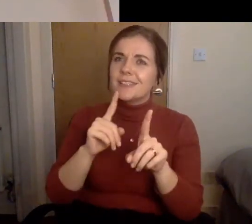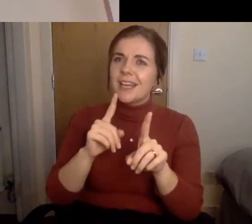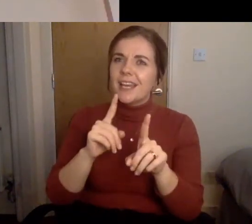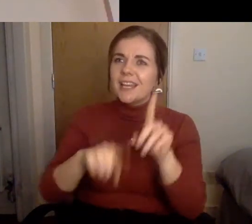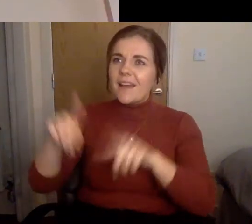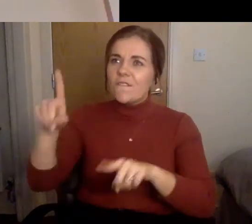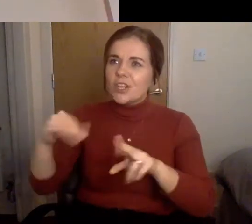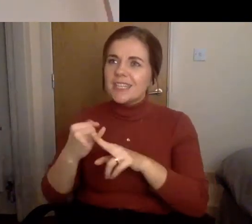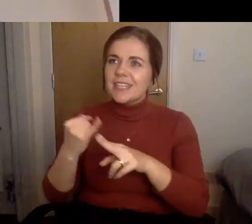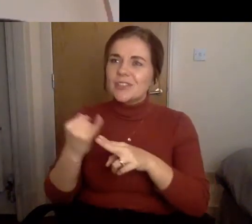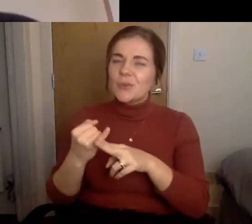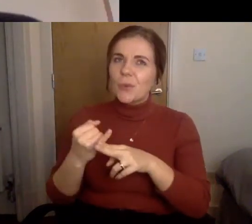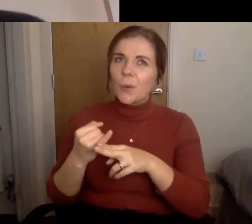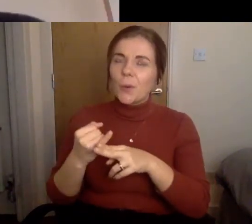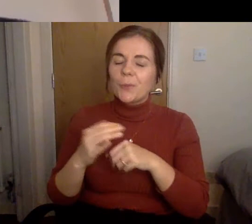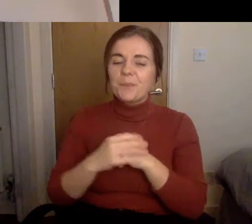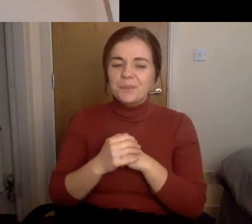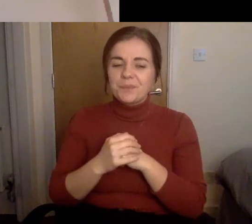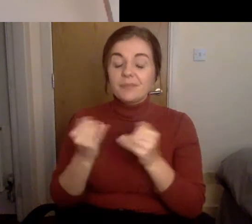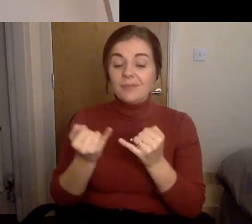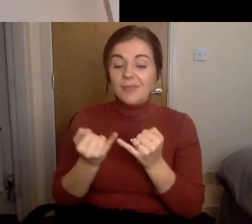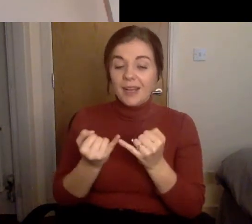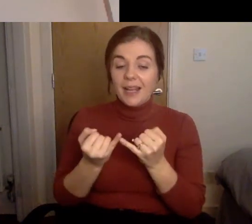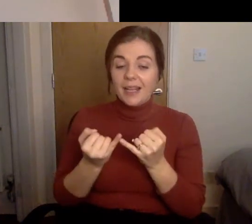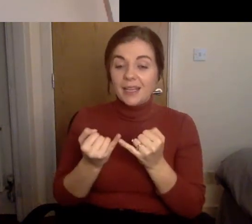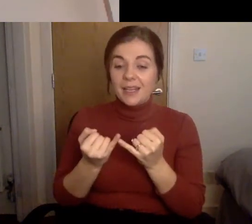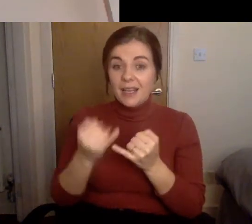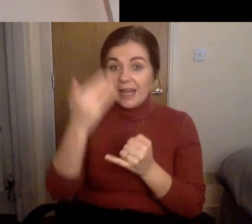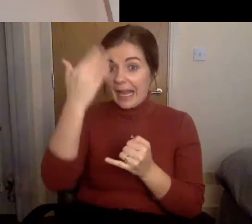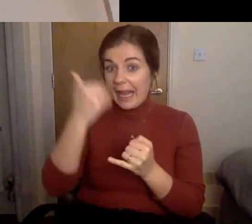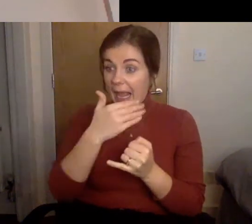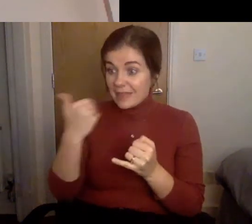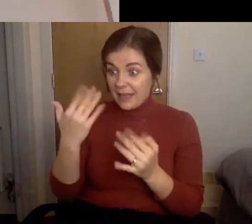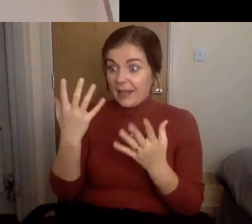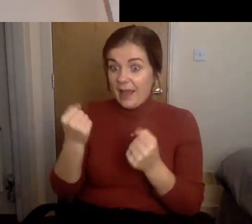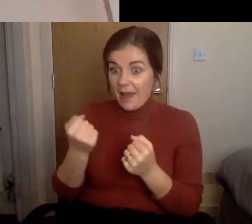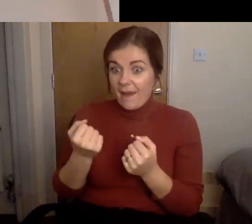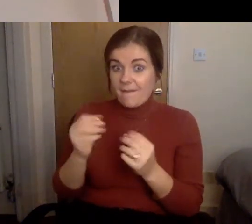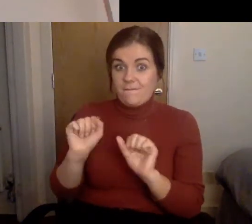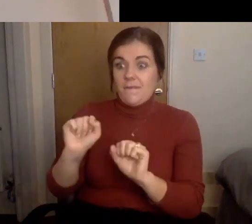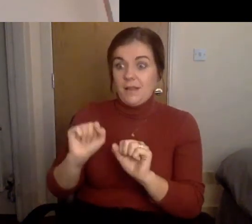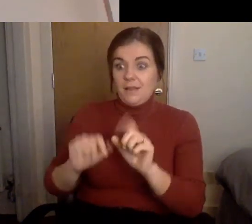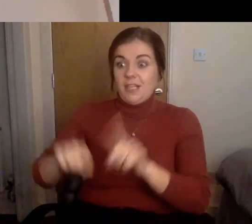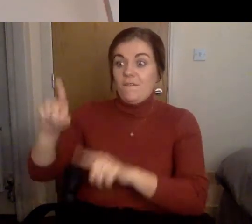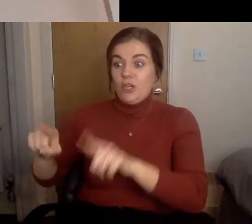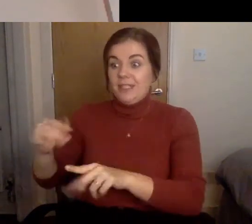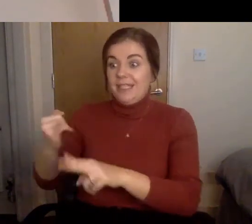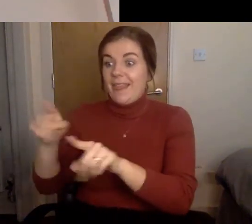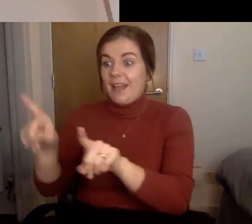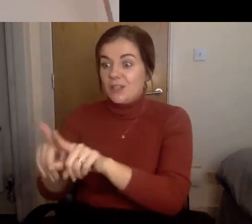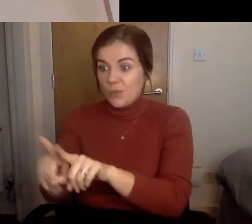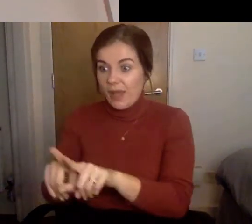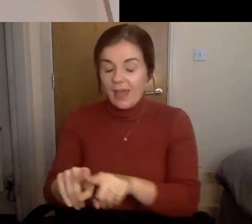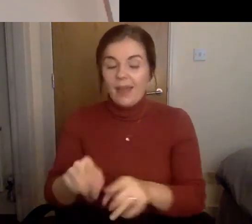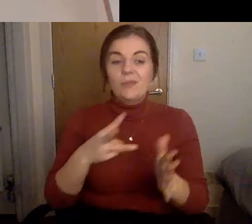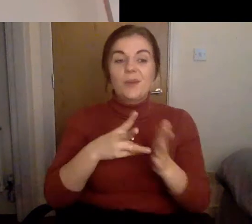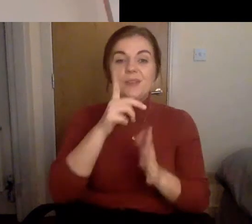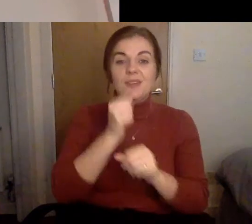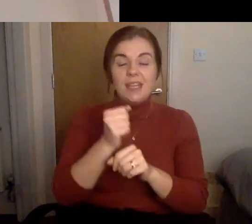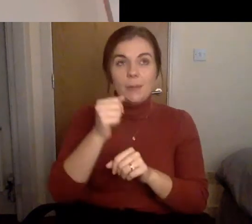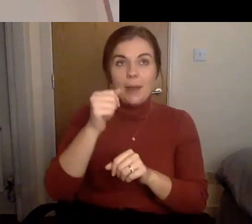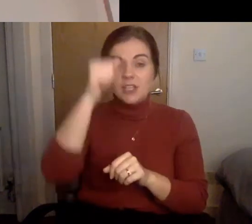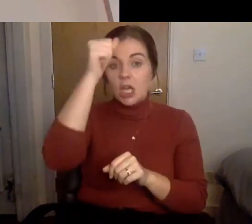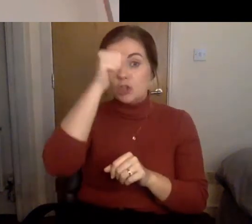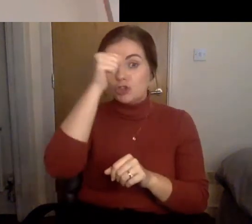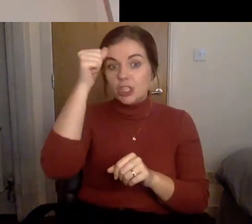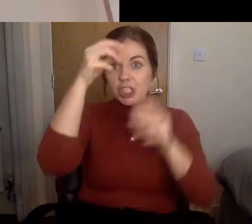inclusion aspect as well, like the diversity that's even within Catholicism as well, and, you know, and then even we talk about the diversity within Christianity. And I suppose